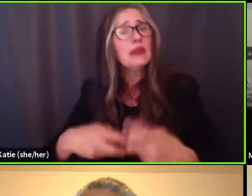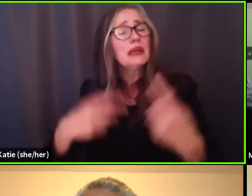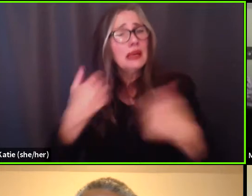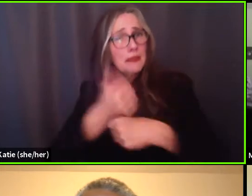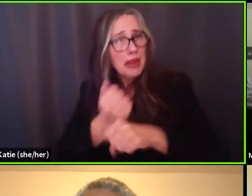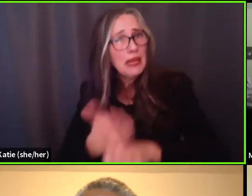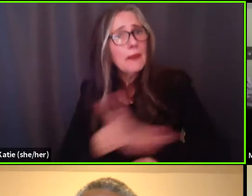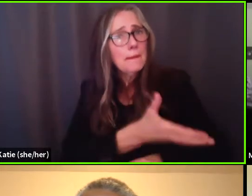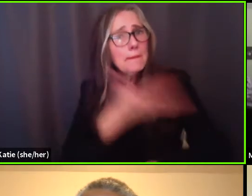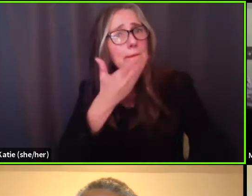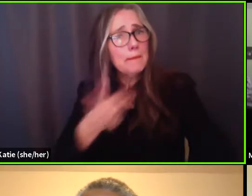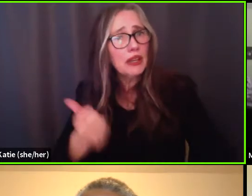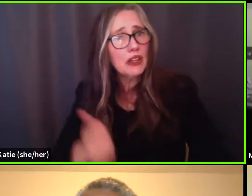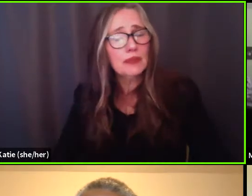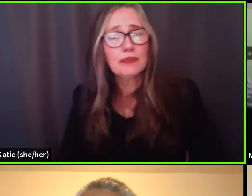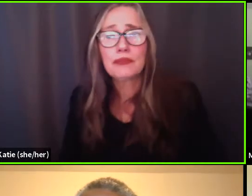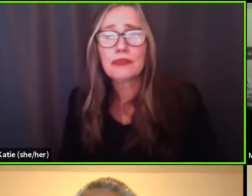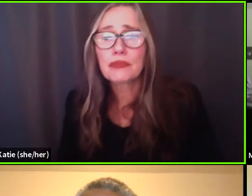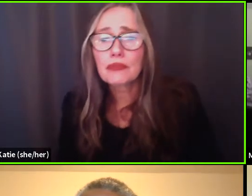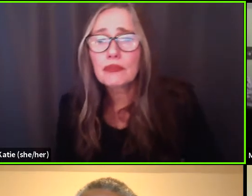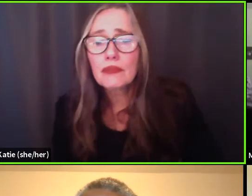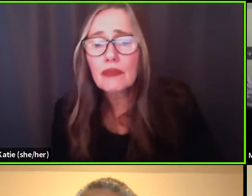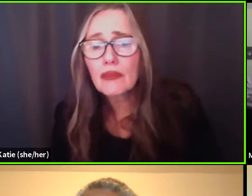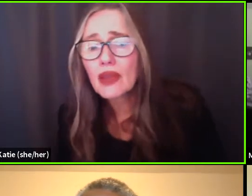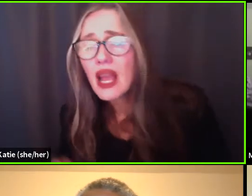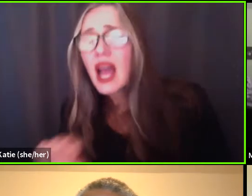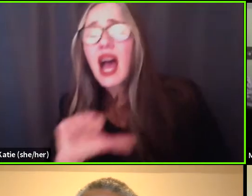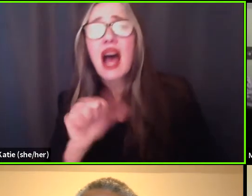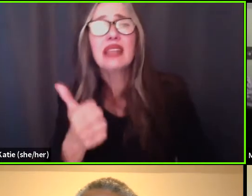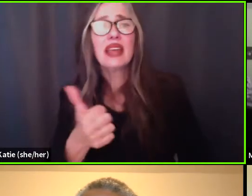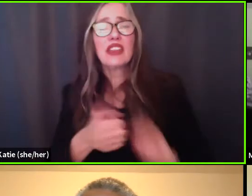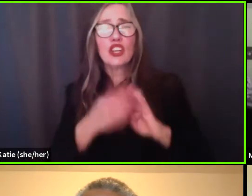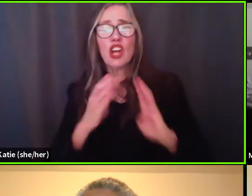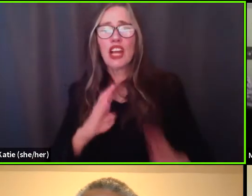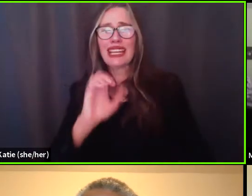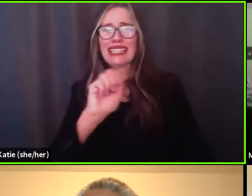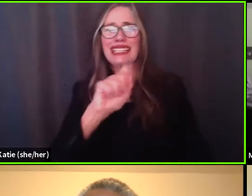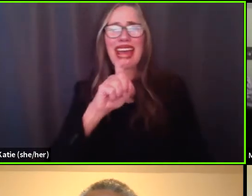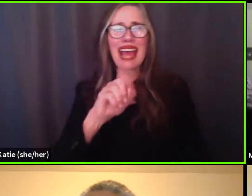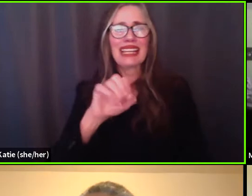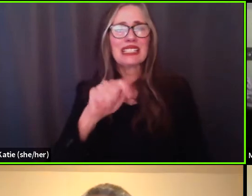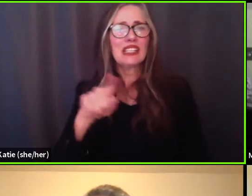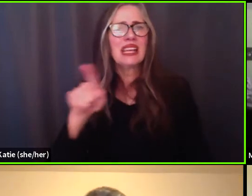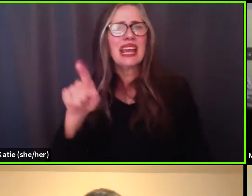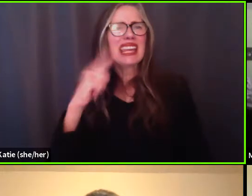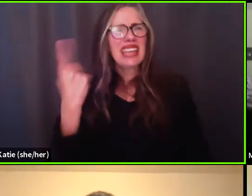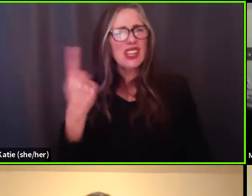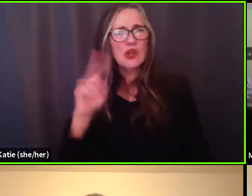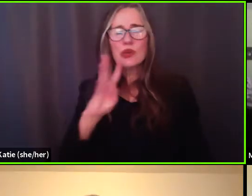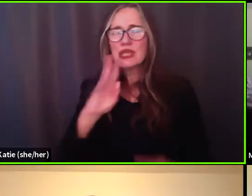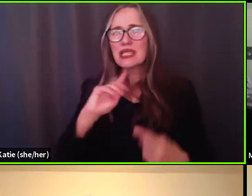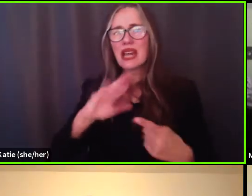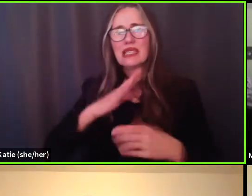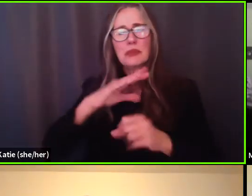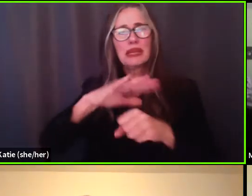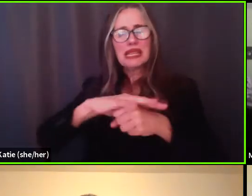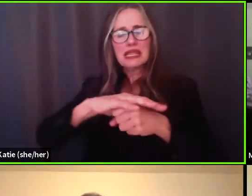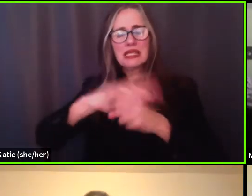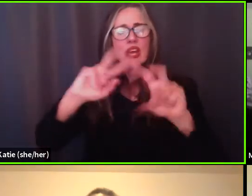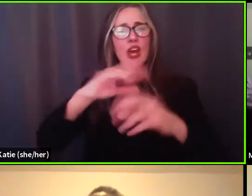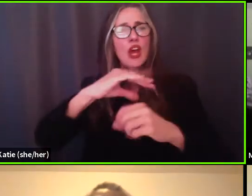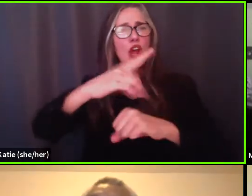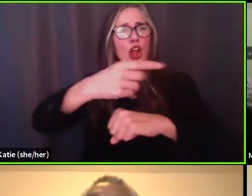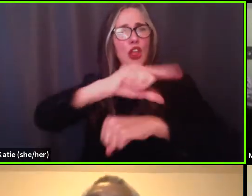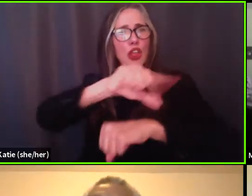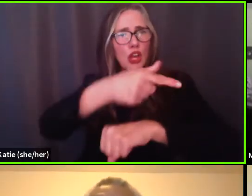colleague alex dern can osagi and milton discuss the global dimensions of pneugenics and air quotes and the aggressive